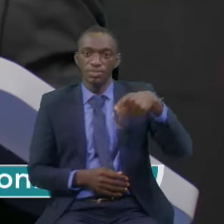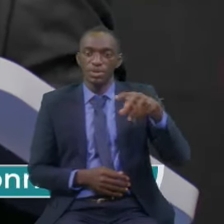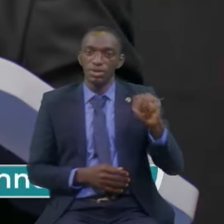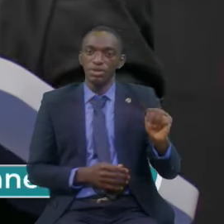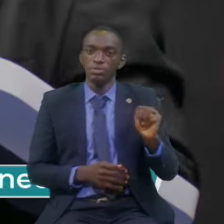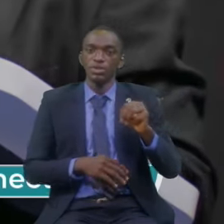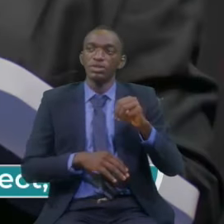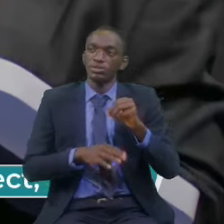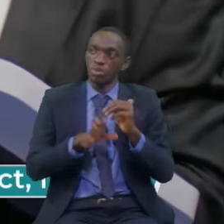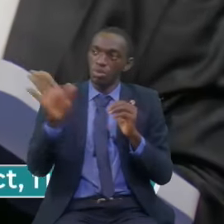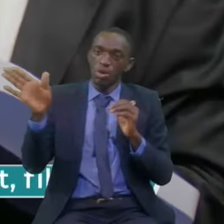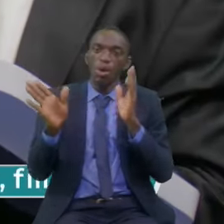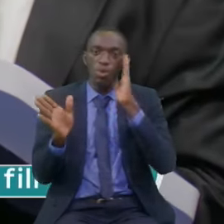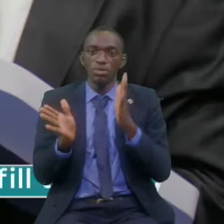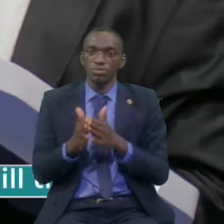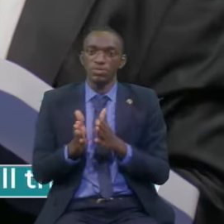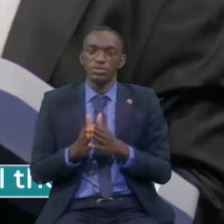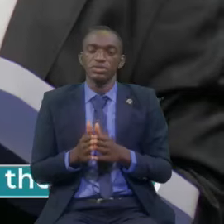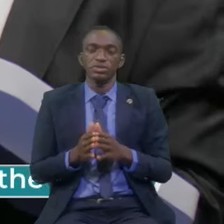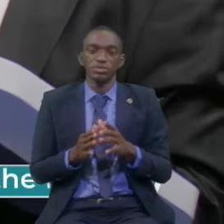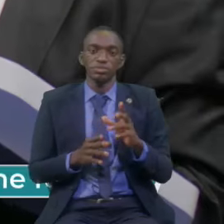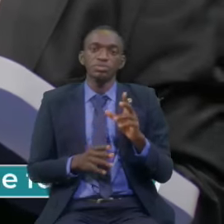Please take their names.